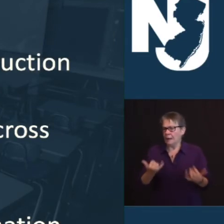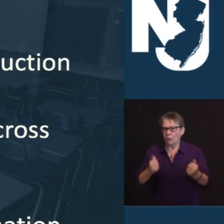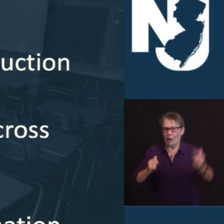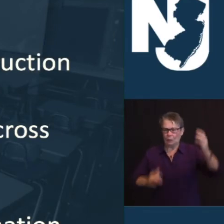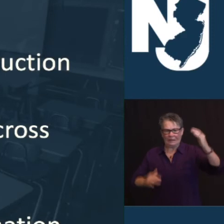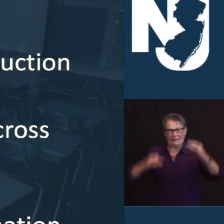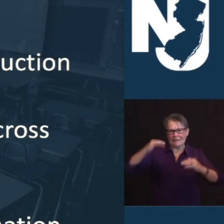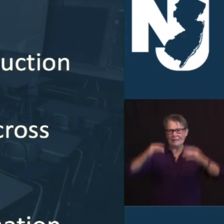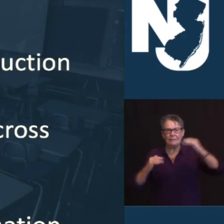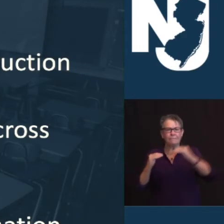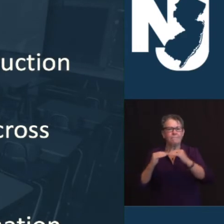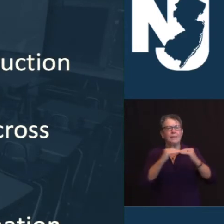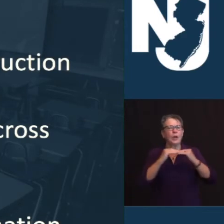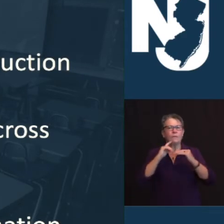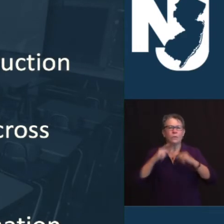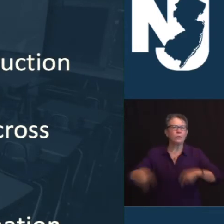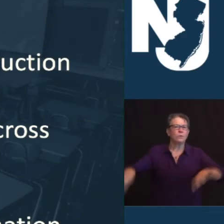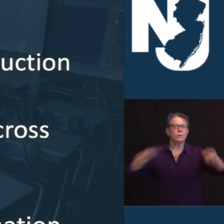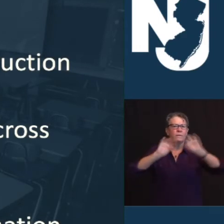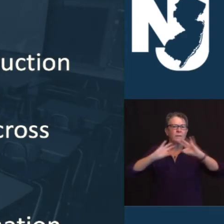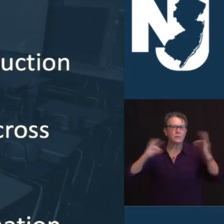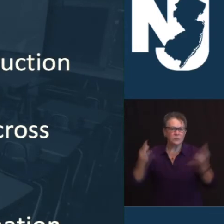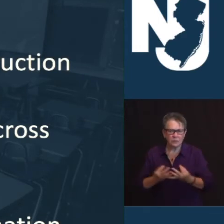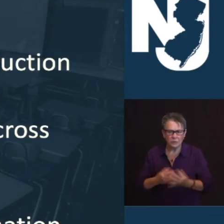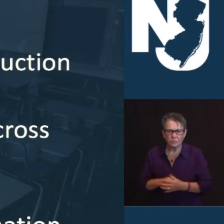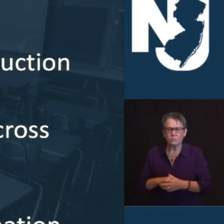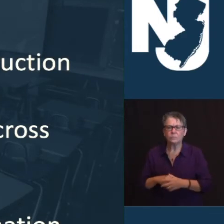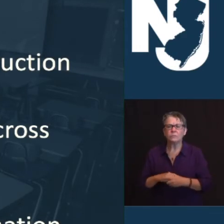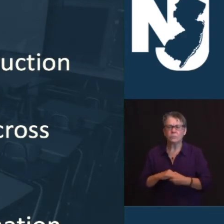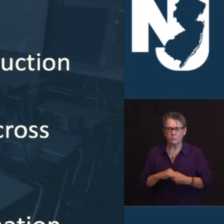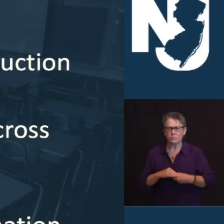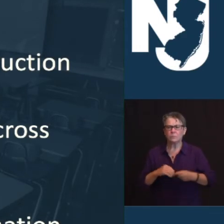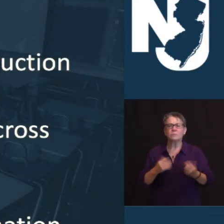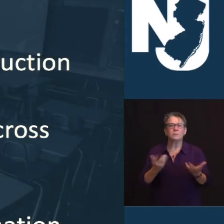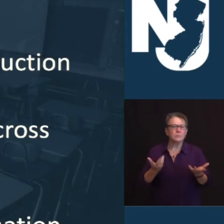tracking statistics, and they are available online at